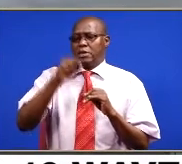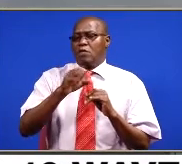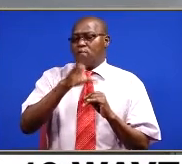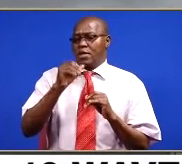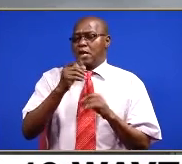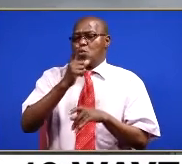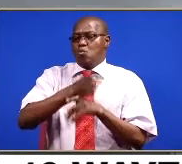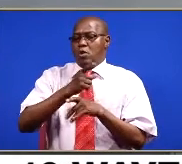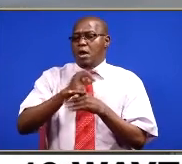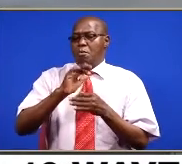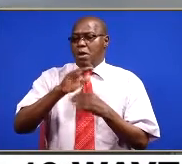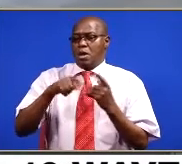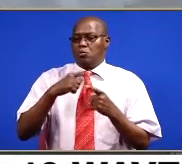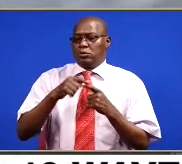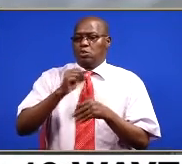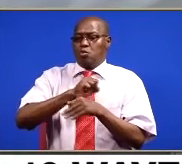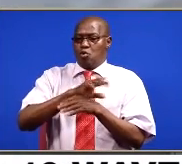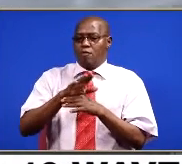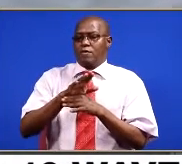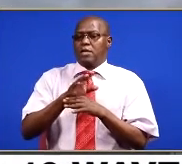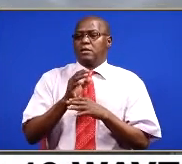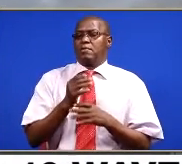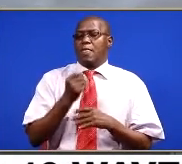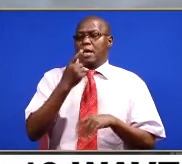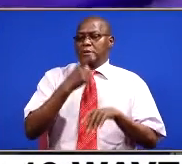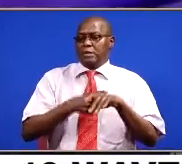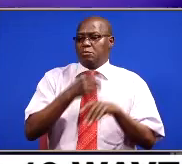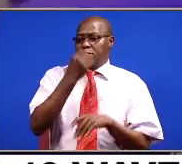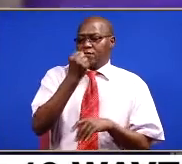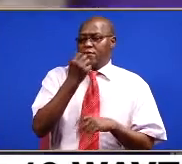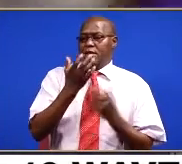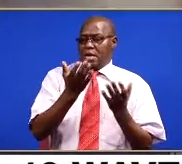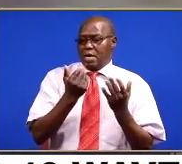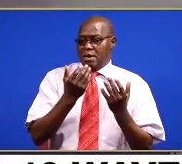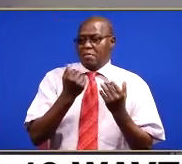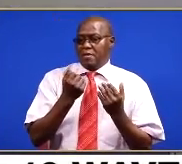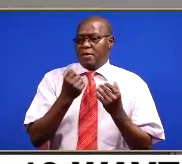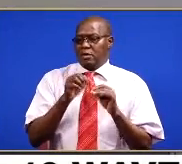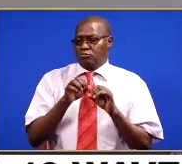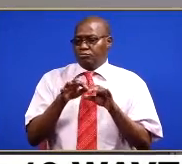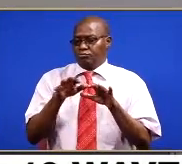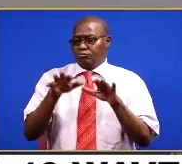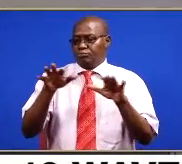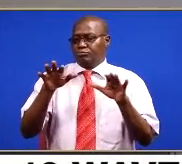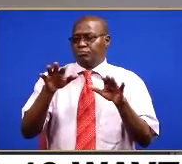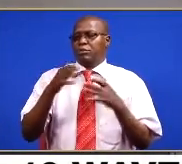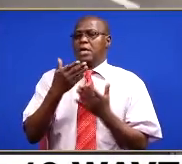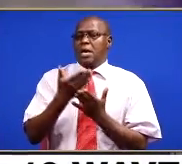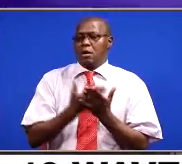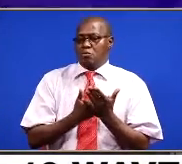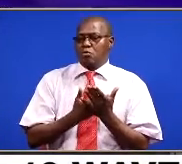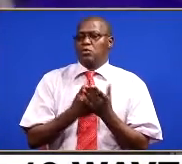is preparing to endure a fifth round of infections as winter sets in. Recent reporting by the National Institute